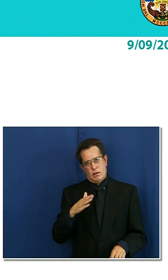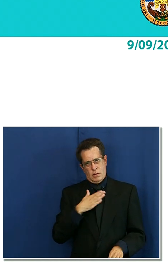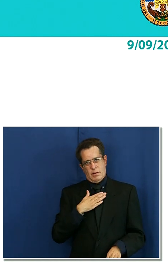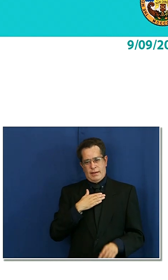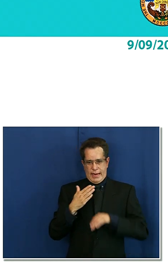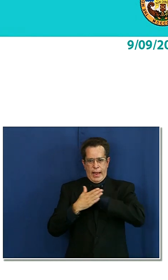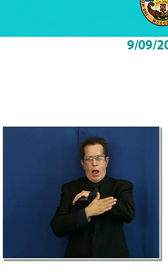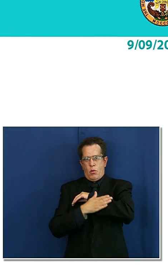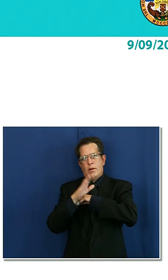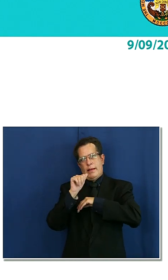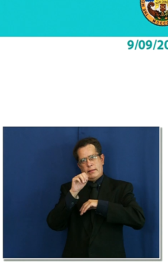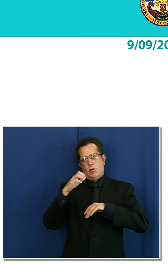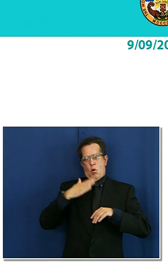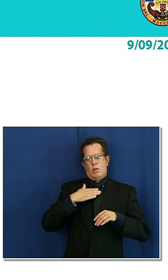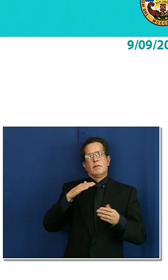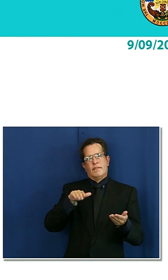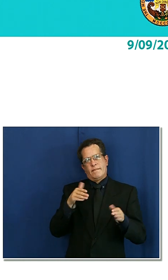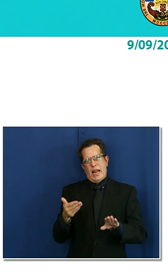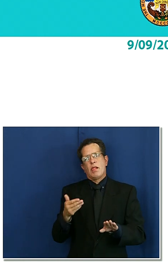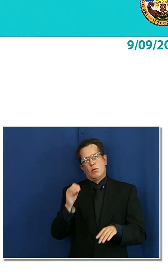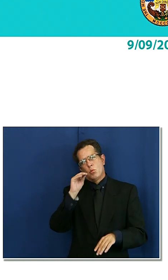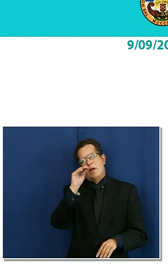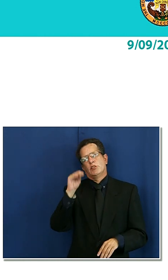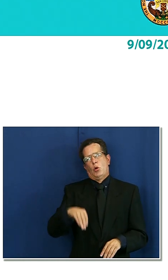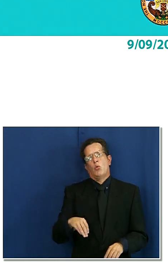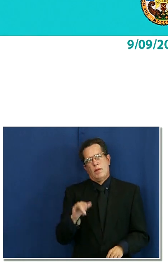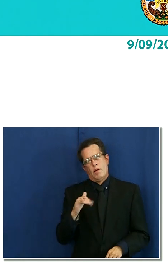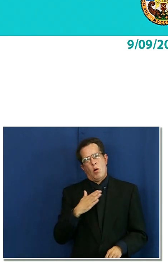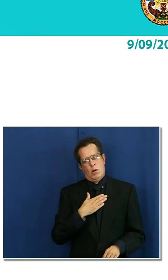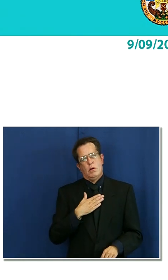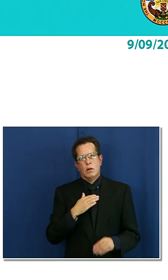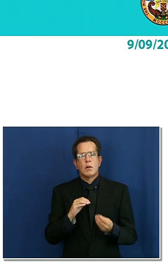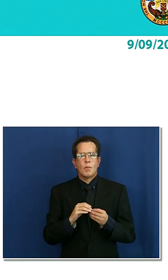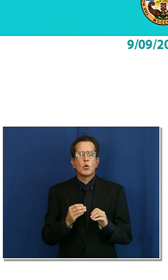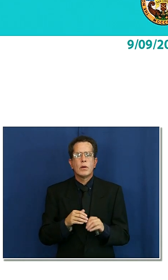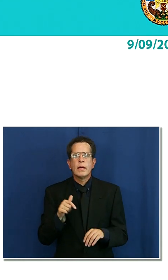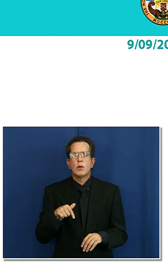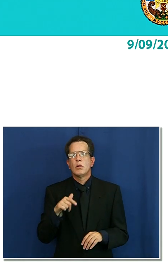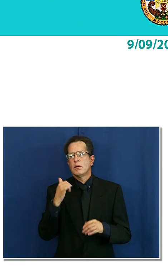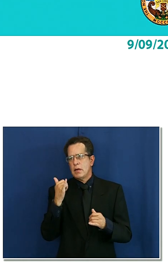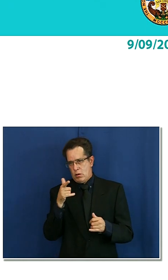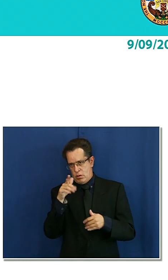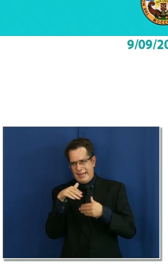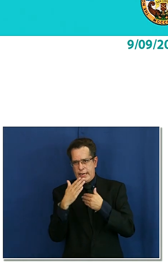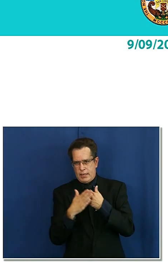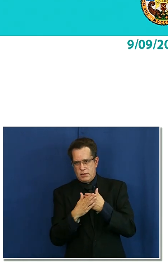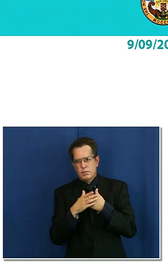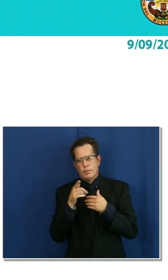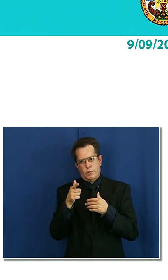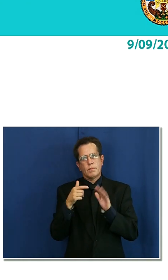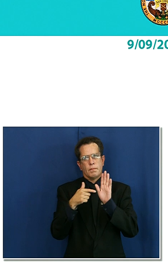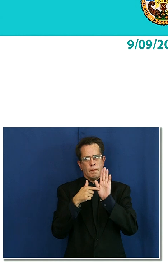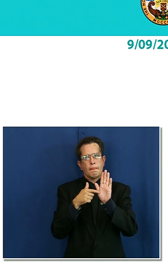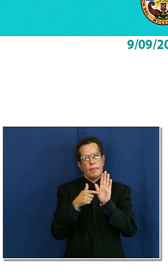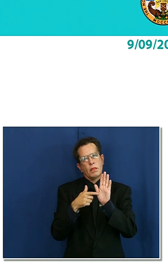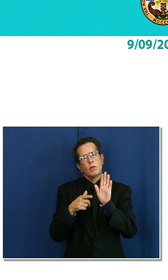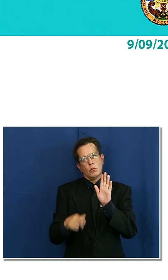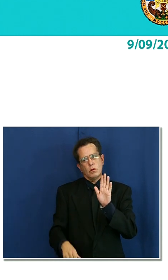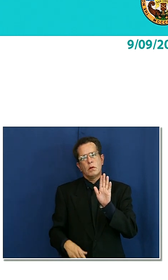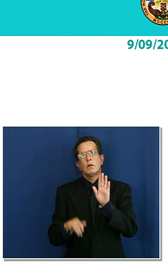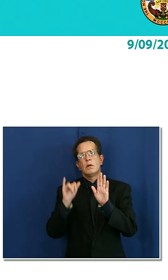case fatality ratio. In the next slide, skip 2 slides. Yes. The next slide